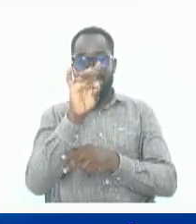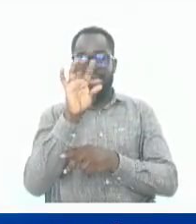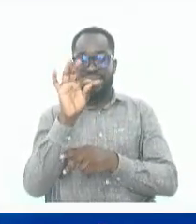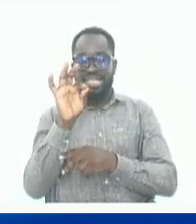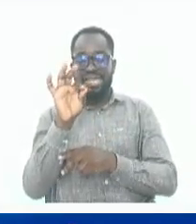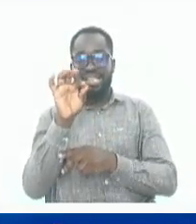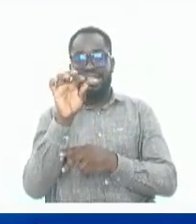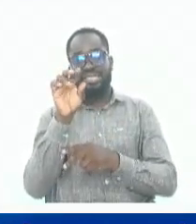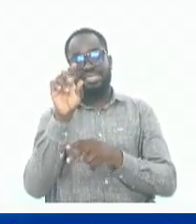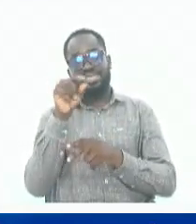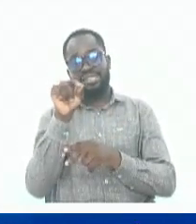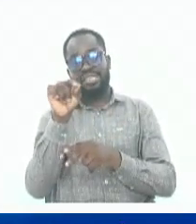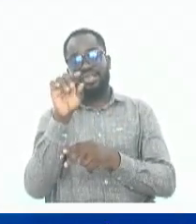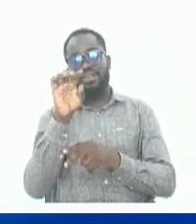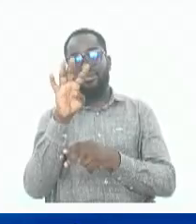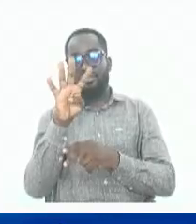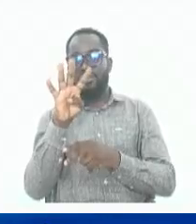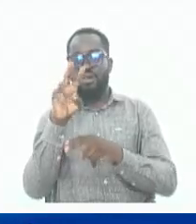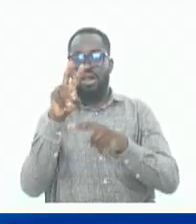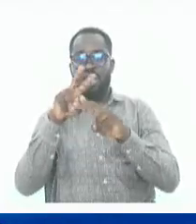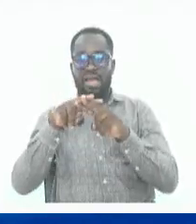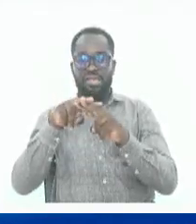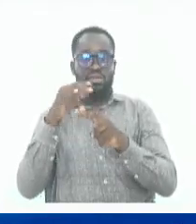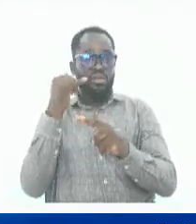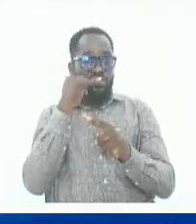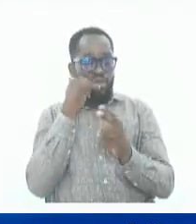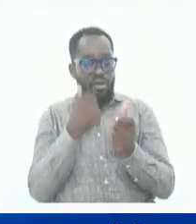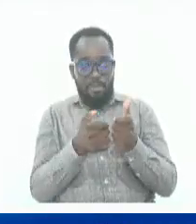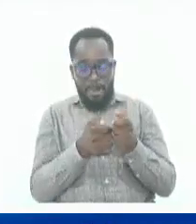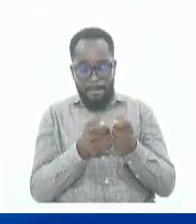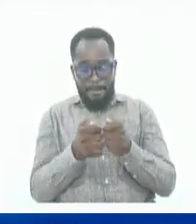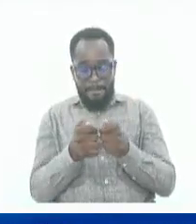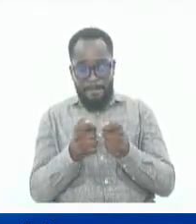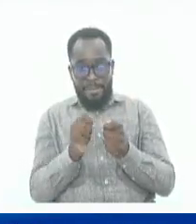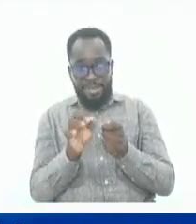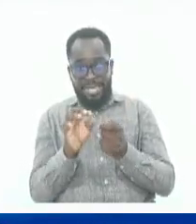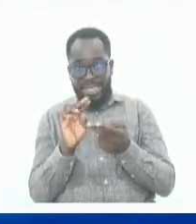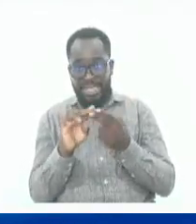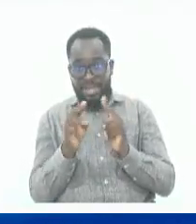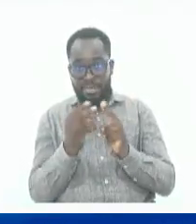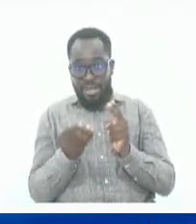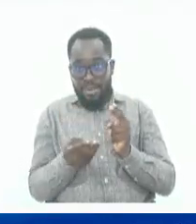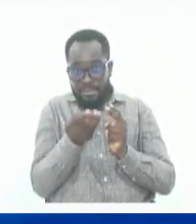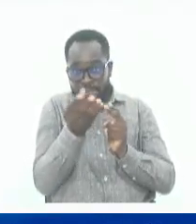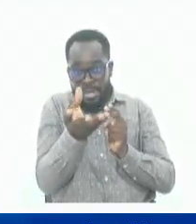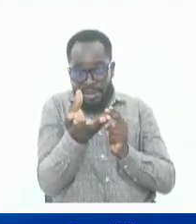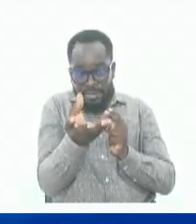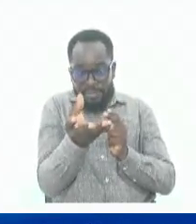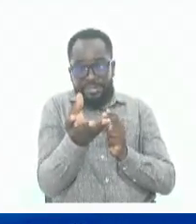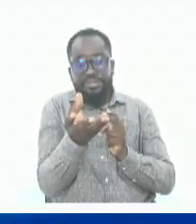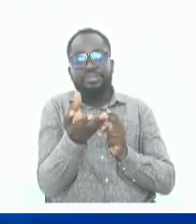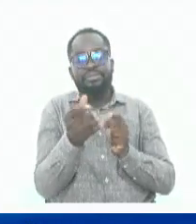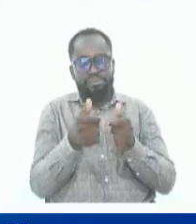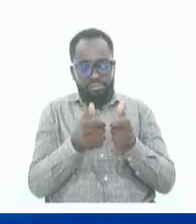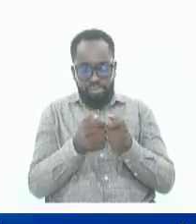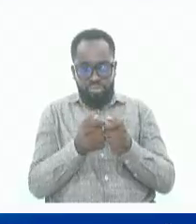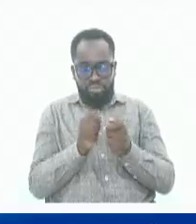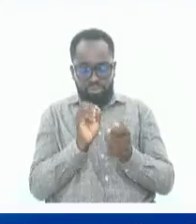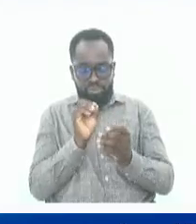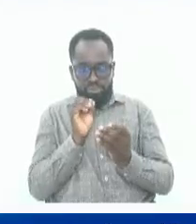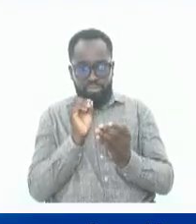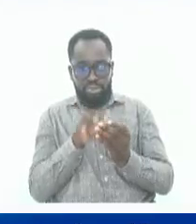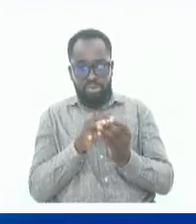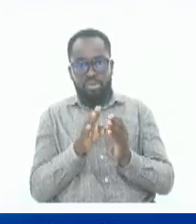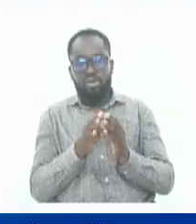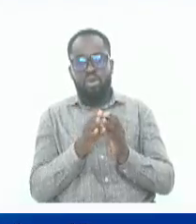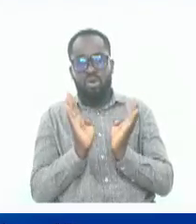*899 *4# on your phone. Enter the unique token number used to join the meeting. And once you've done this,